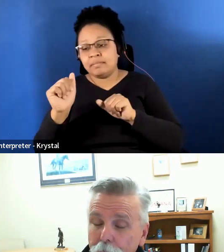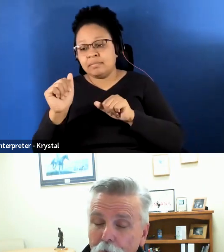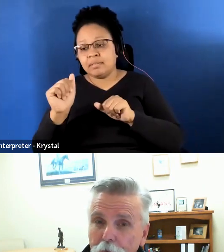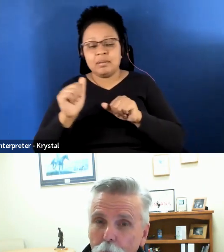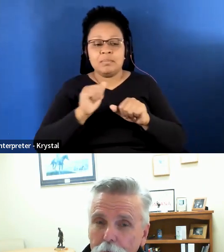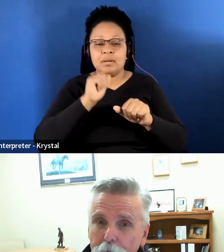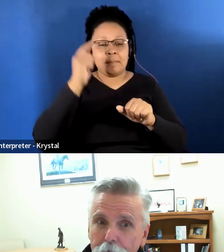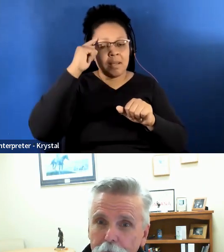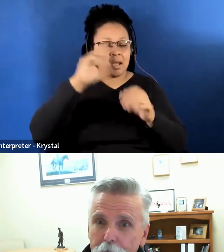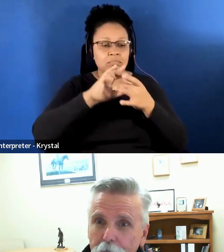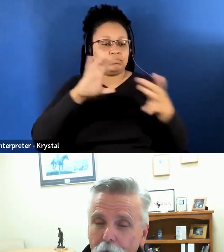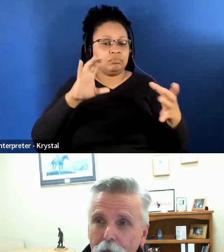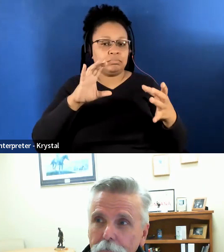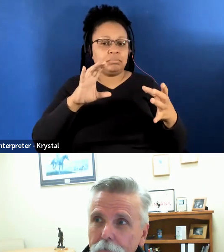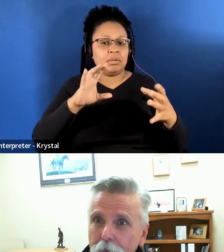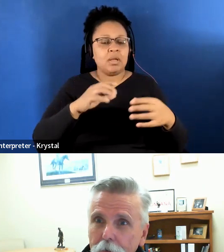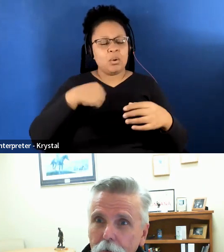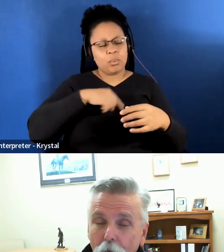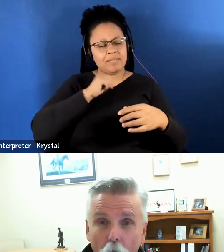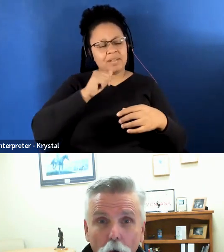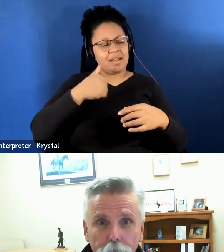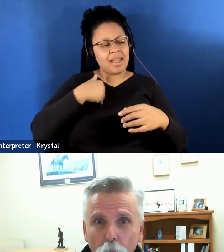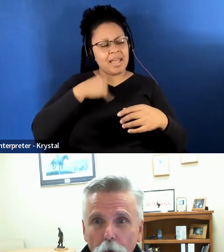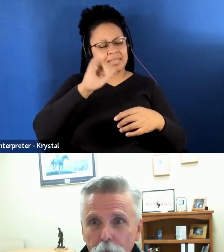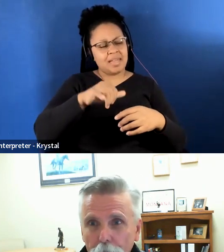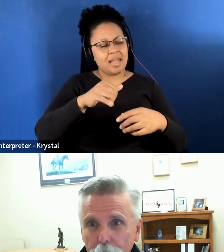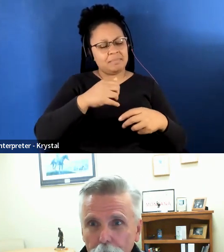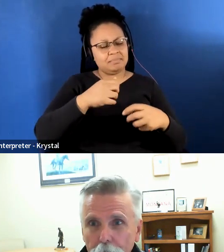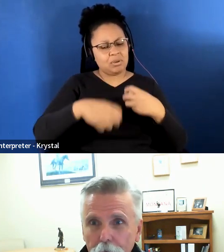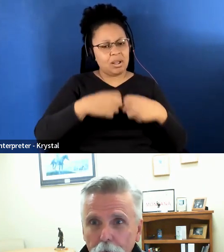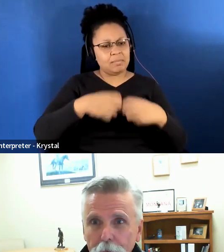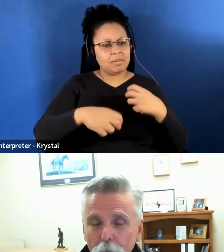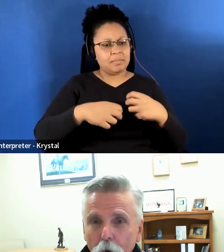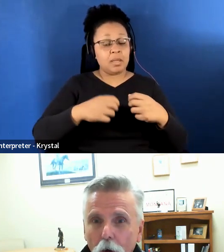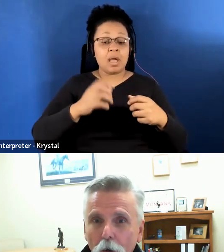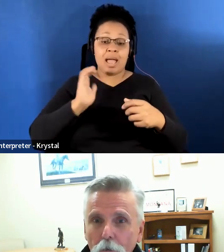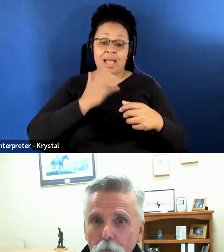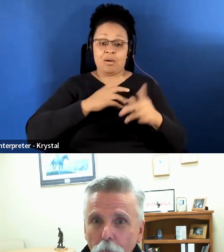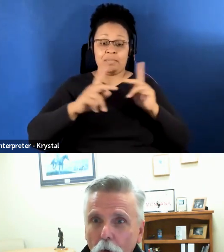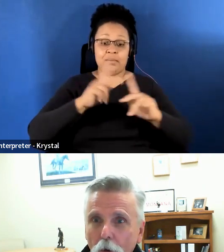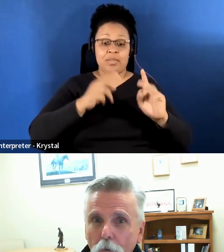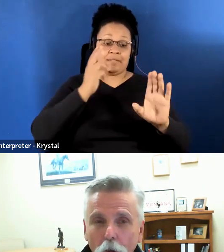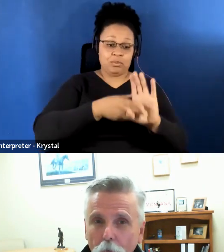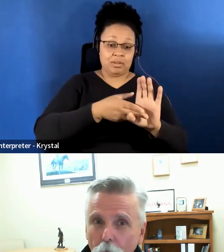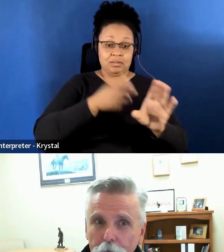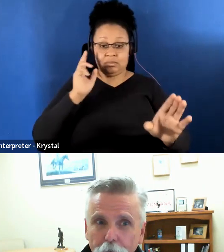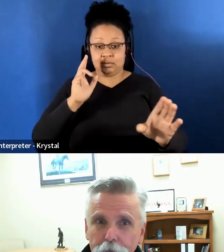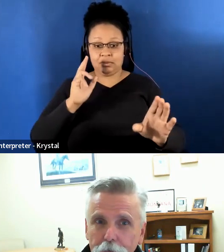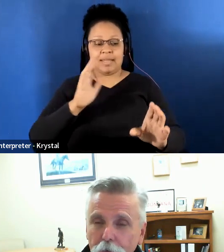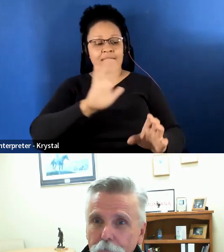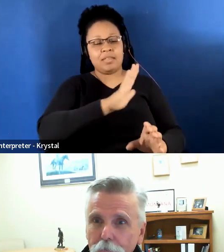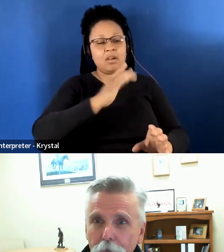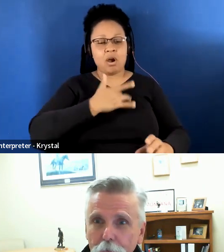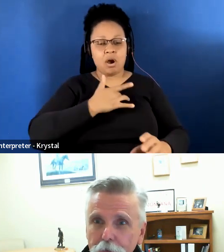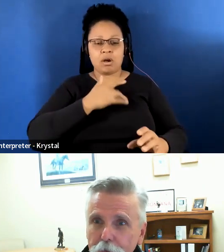left fairly quickly, they didn't have the heart for the work that we do. I mean, all of our